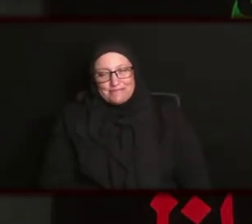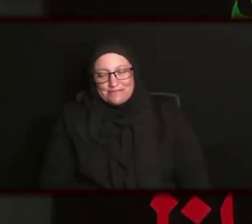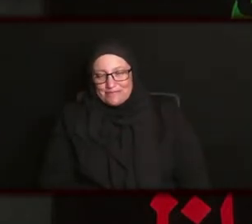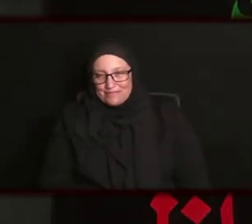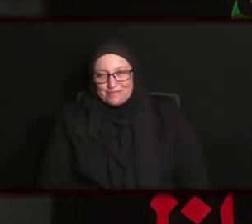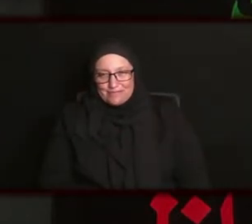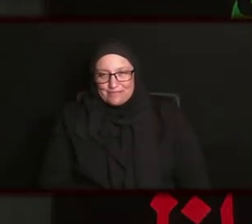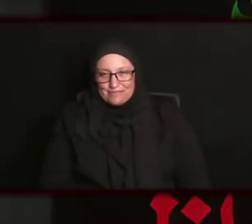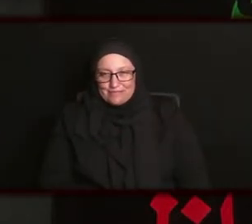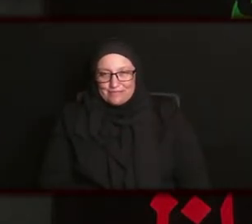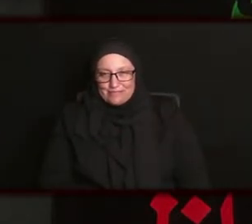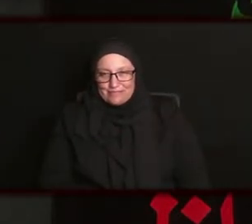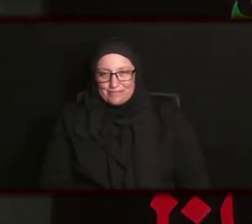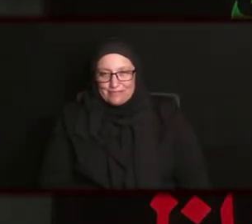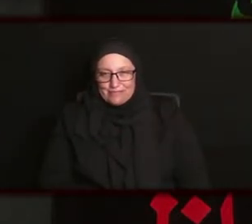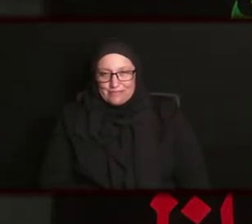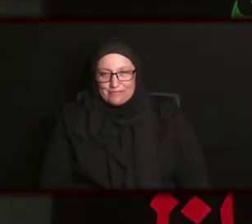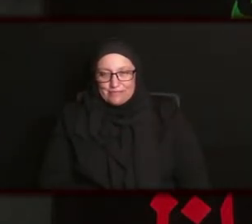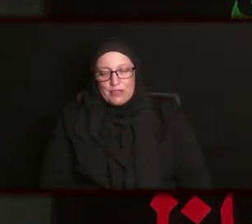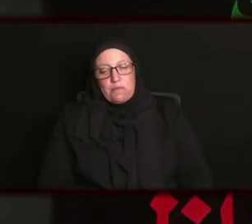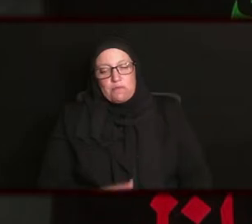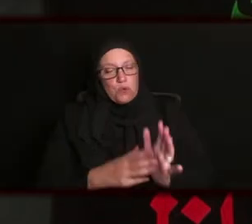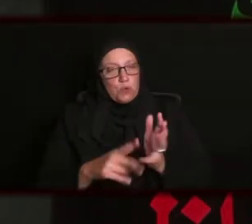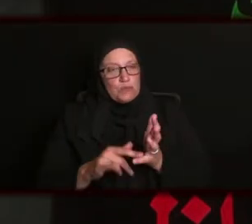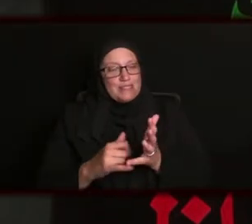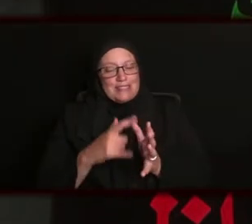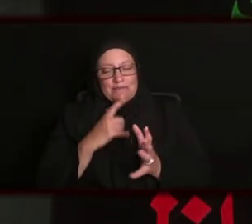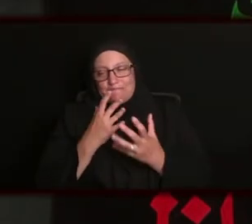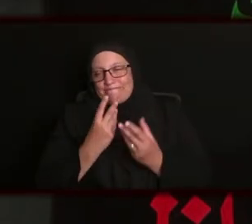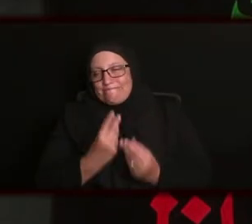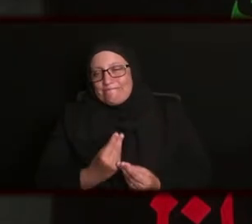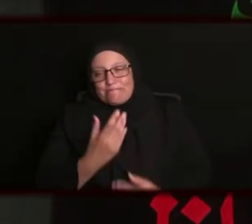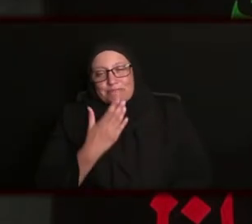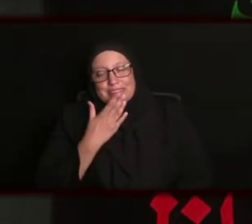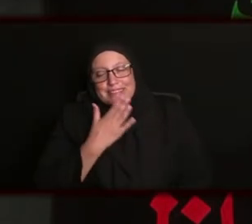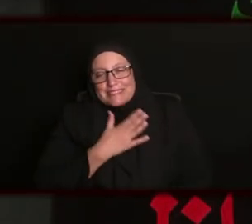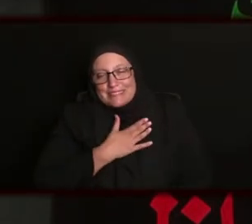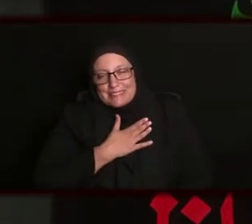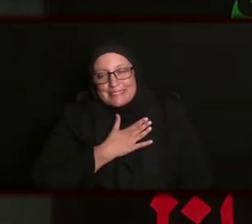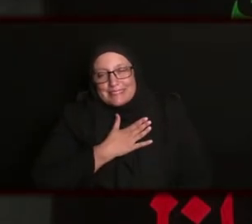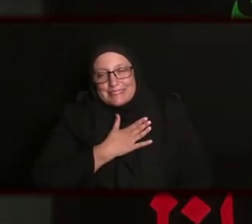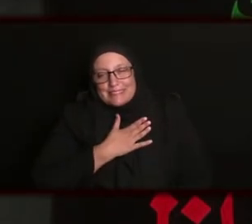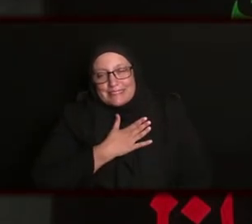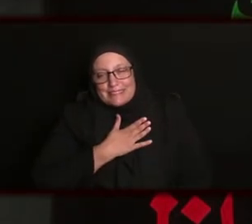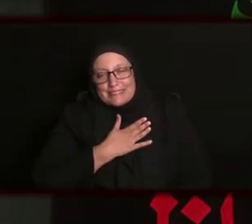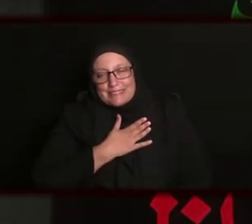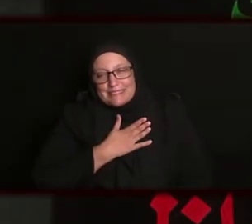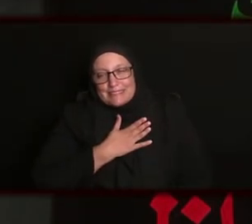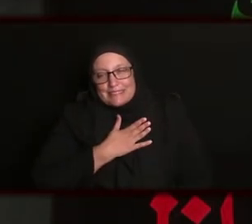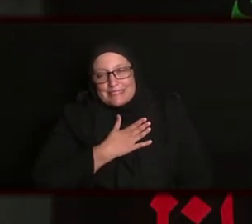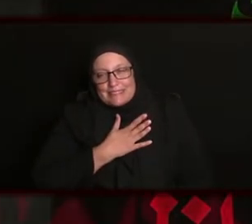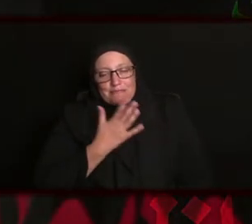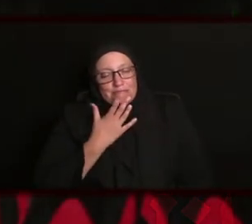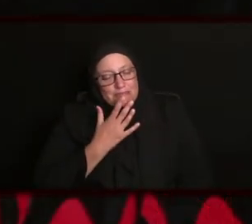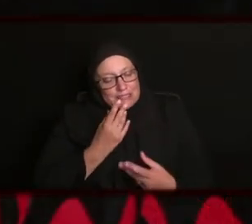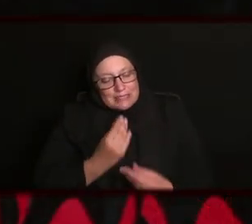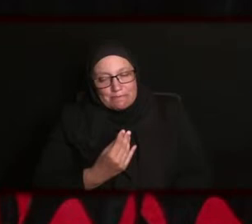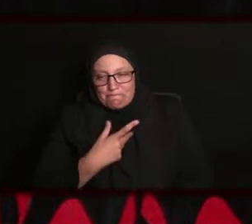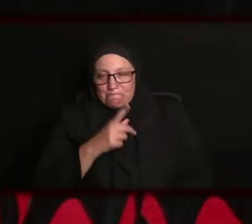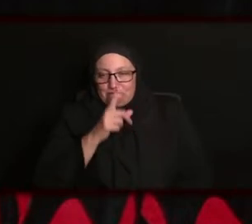about? And he says, please, give me, yani I'm paraphrasing, give me the opportunity, I'm not going to speak. He says,